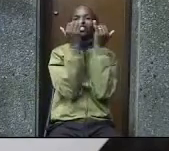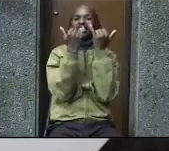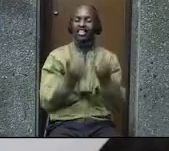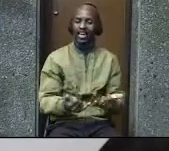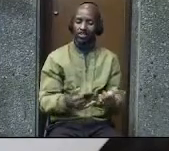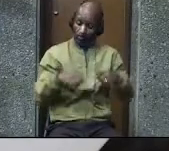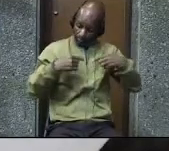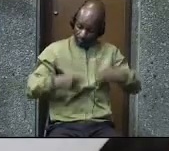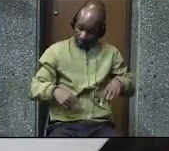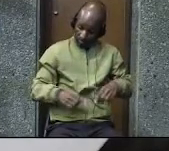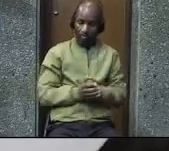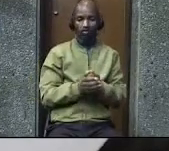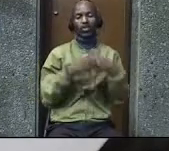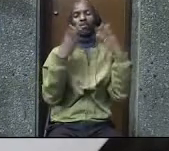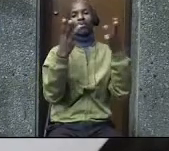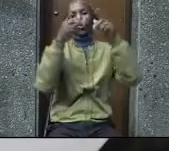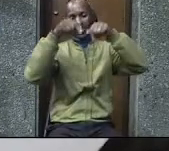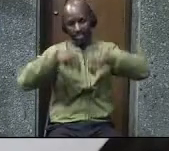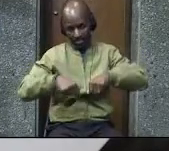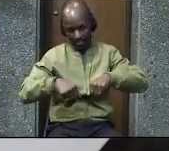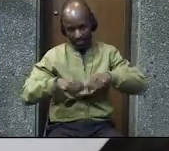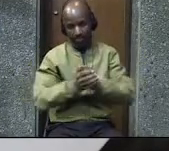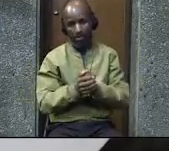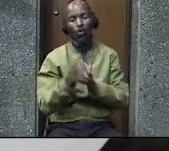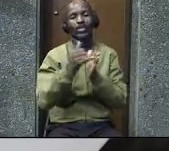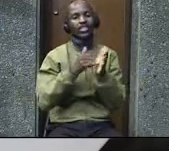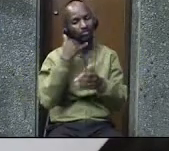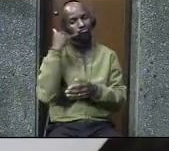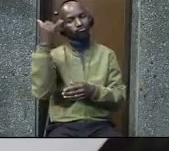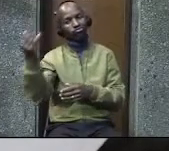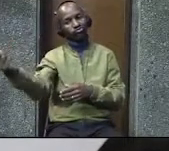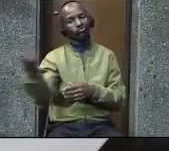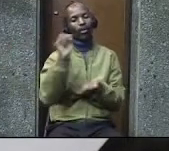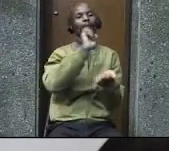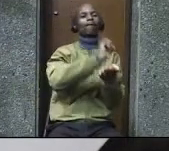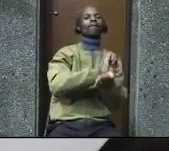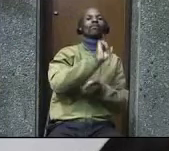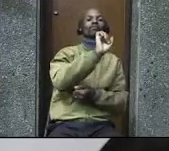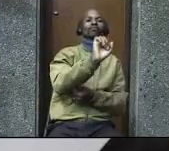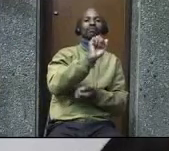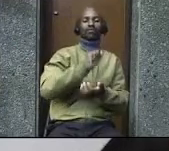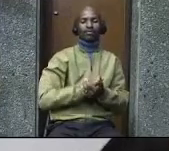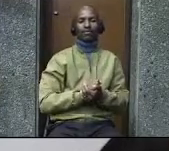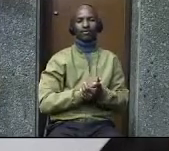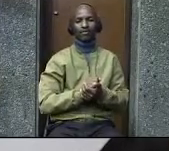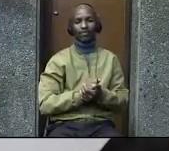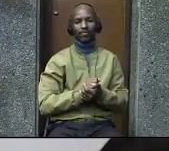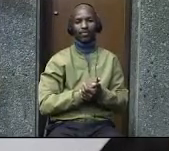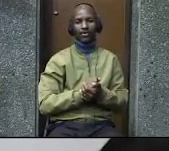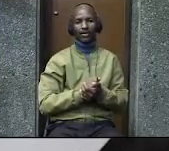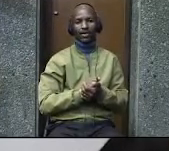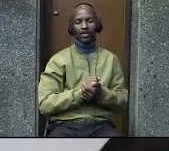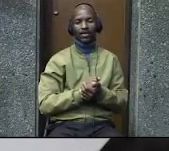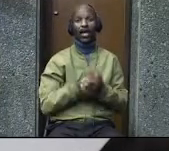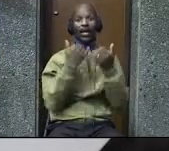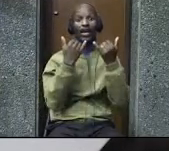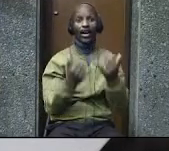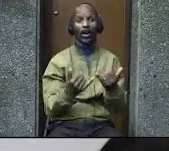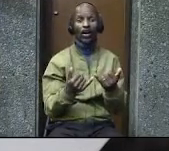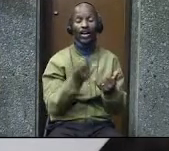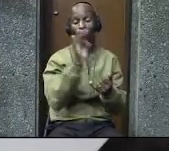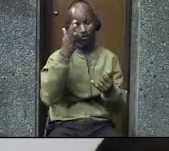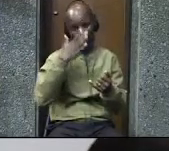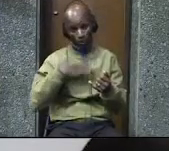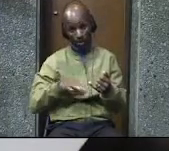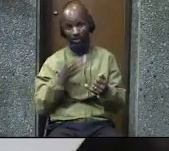you are a threat to the participants, we just call them to arrest you. In a nutshell, how about